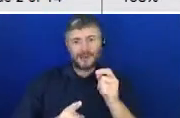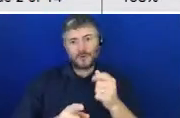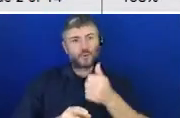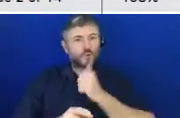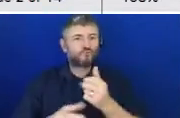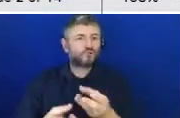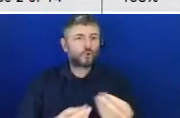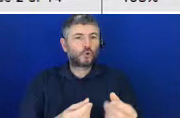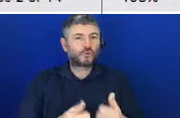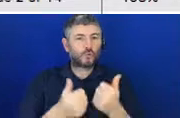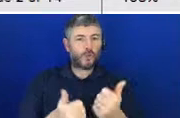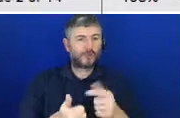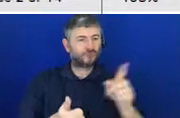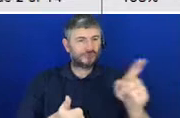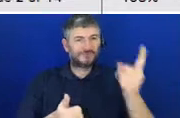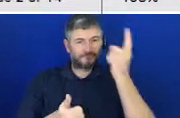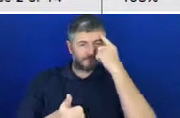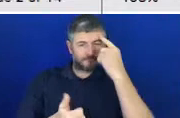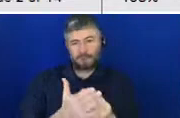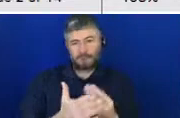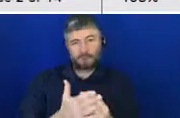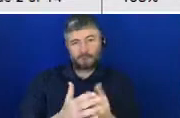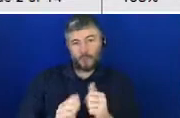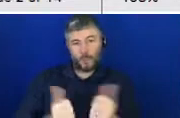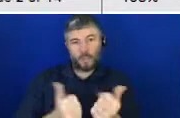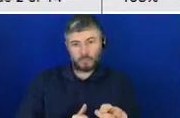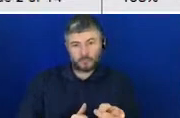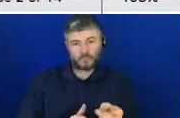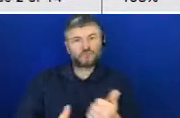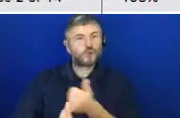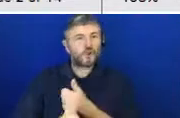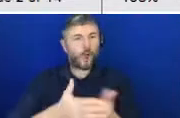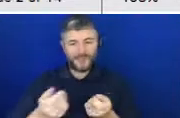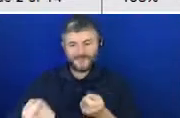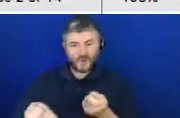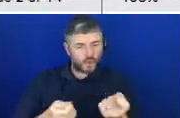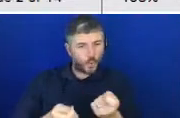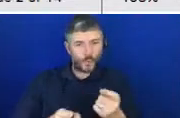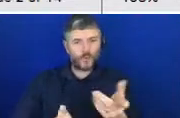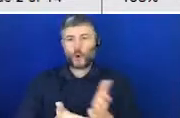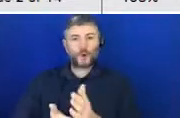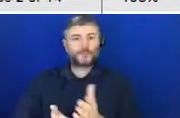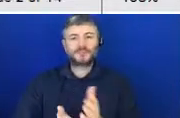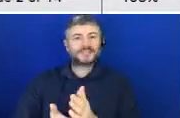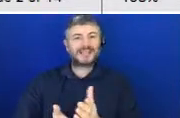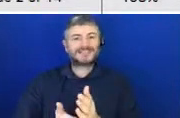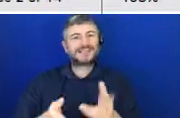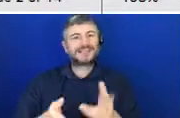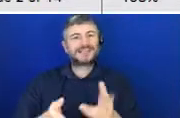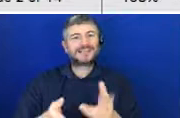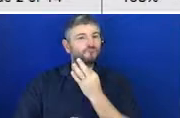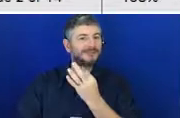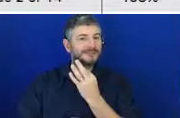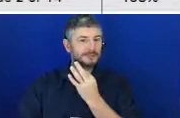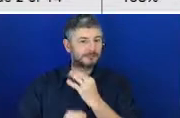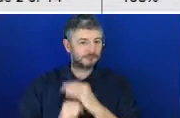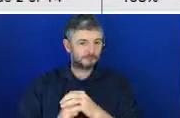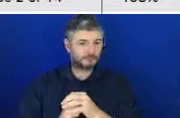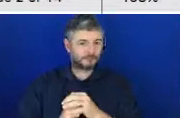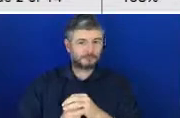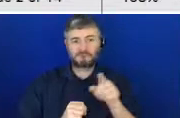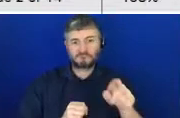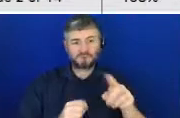She's very financially savvy, and she often has to cope with uncertainty and ambiguity and risk. She